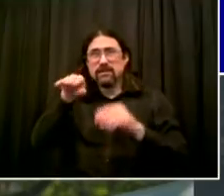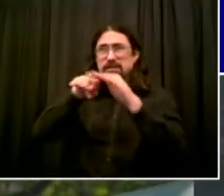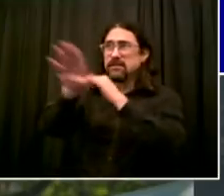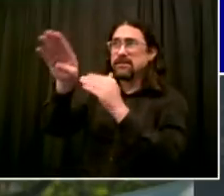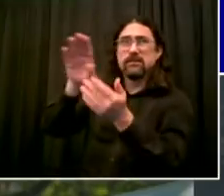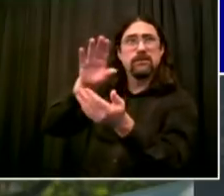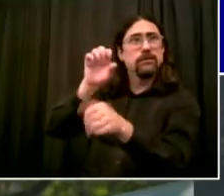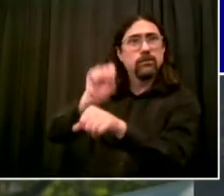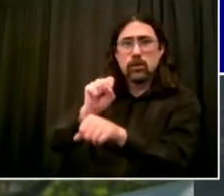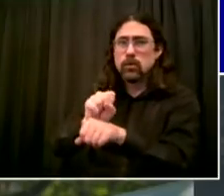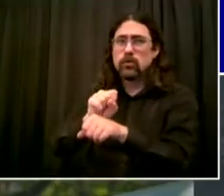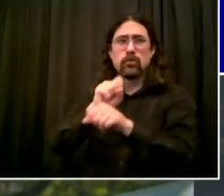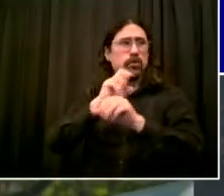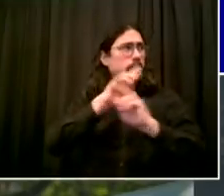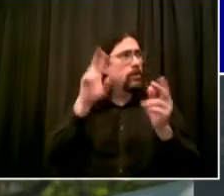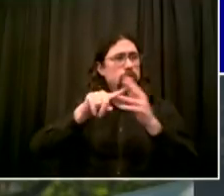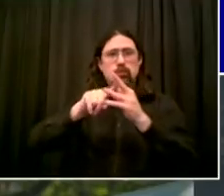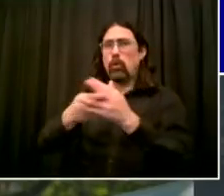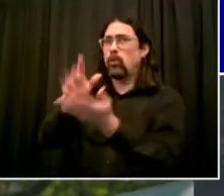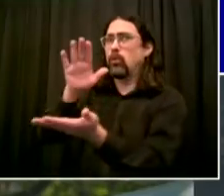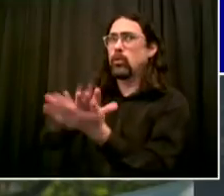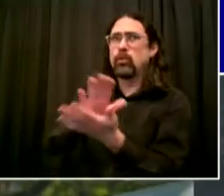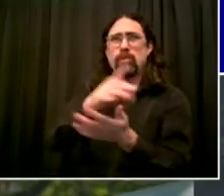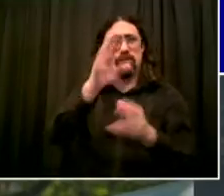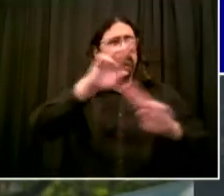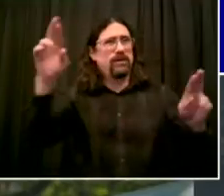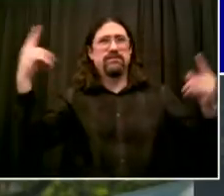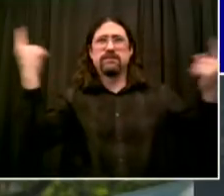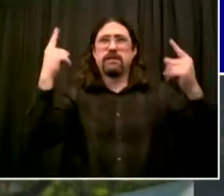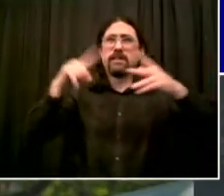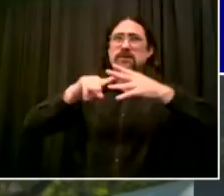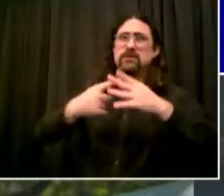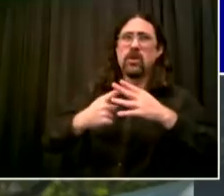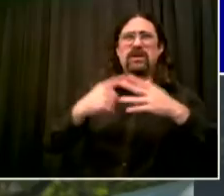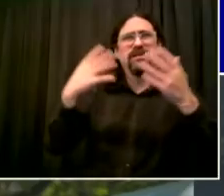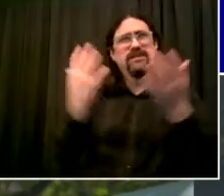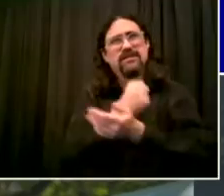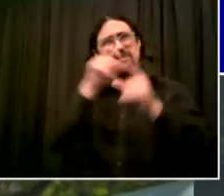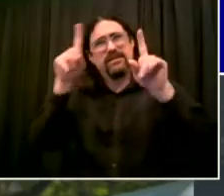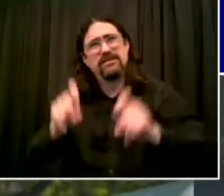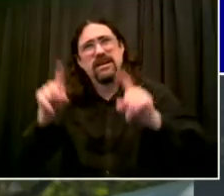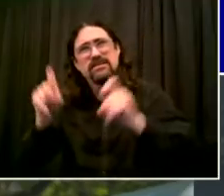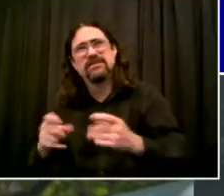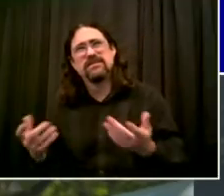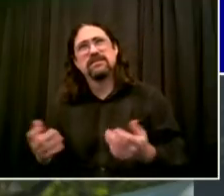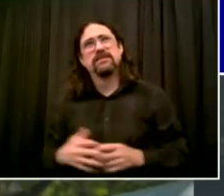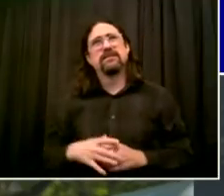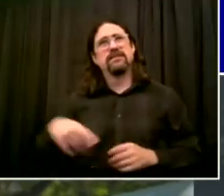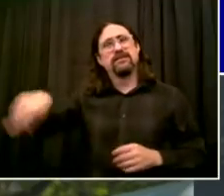day. We want that number to keep growing. I want to hit 50,000 and more soon. Anyone who wants to test, go to